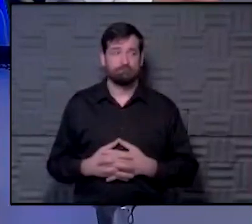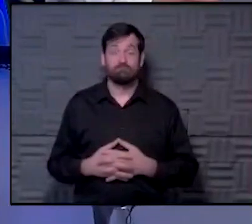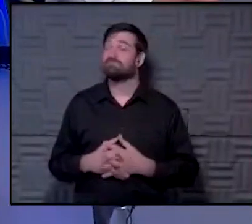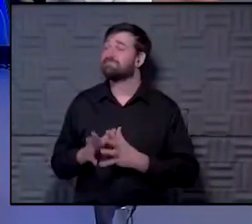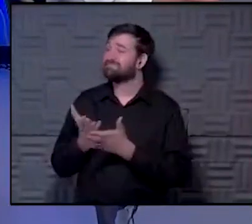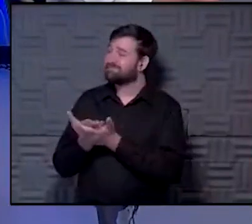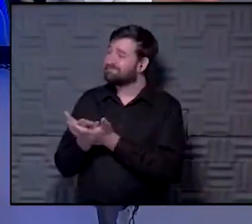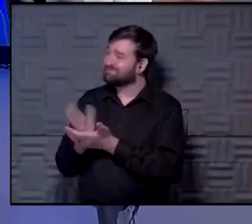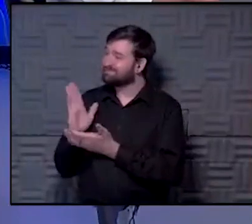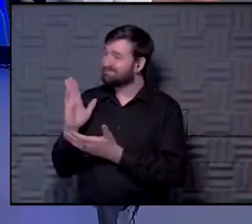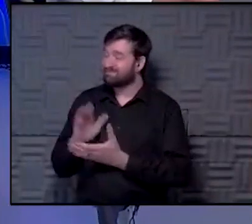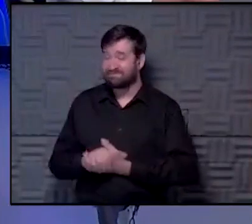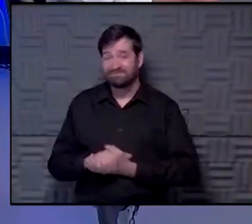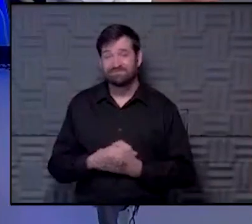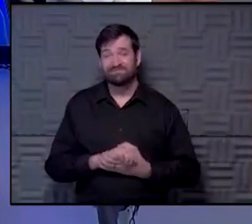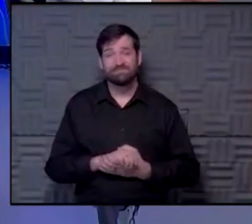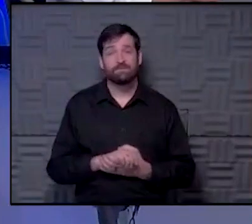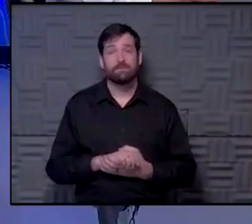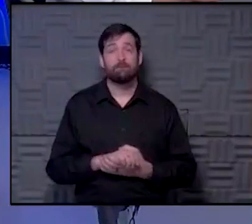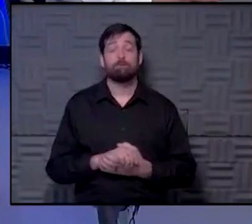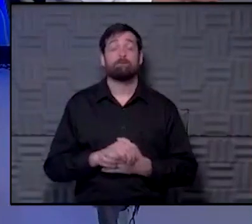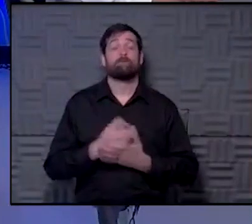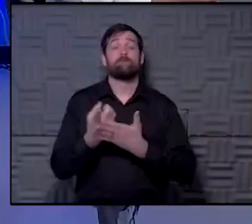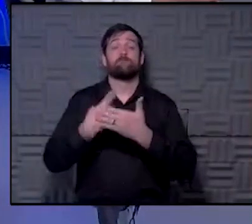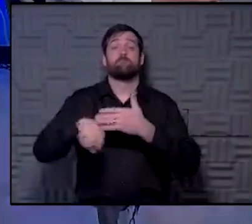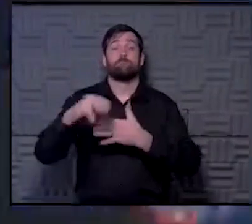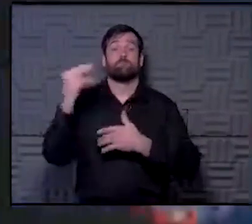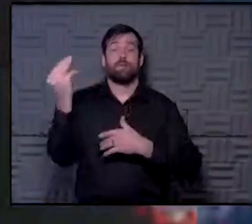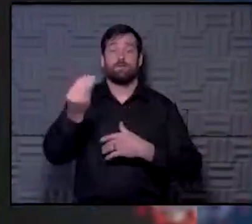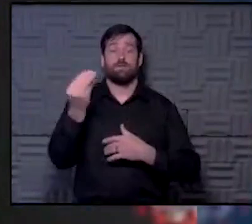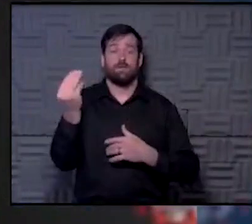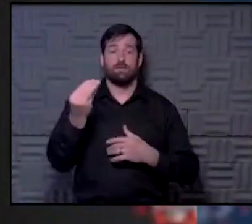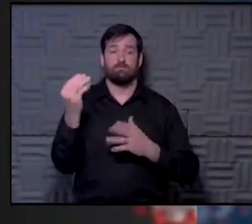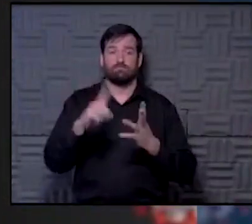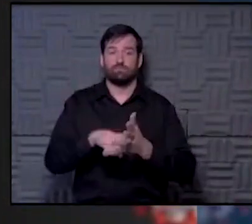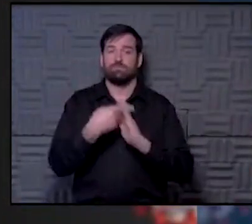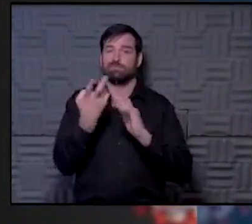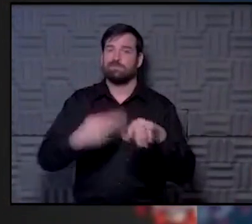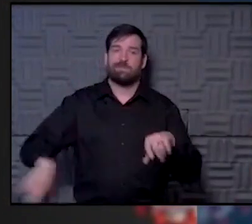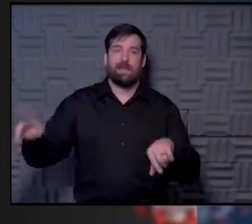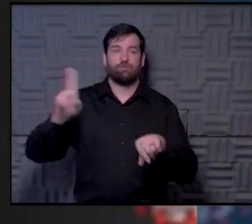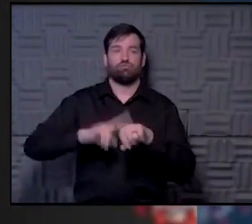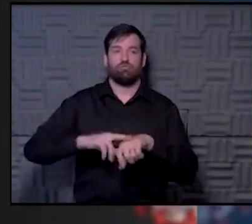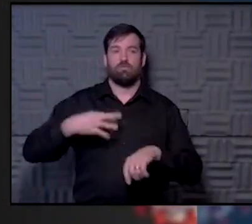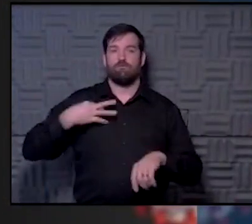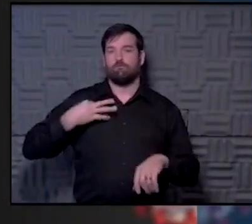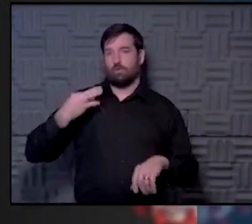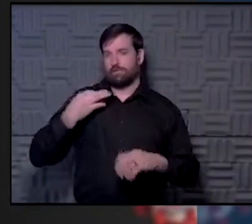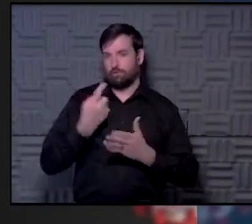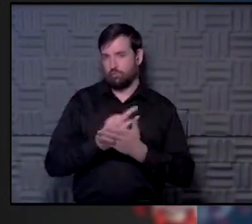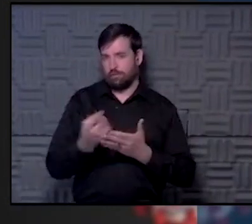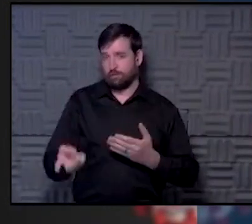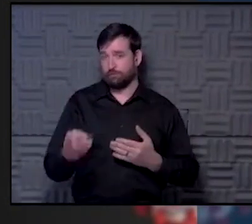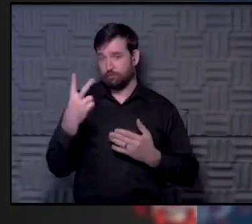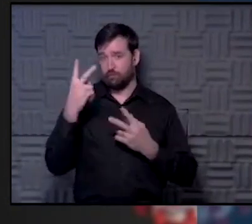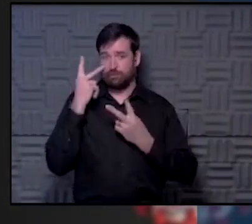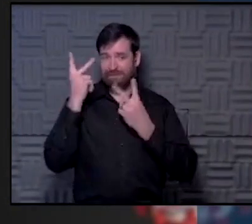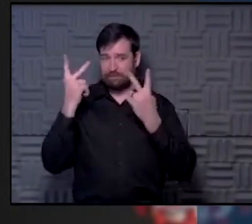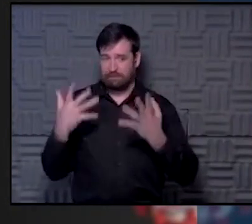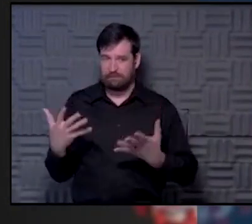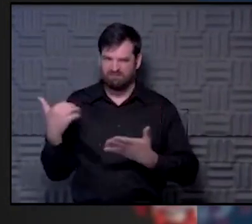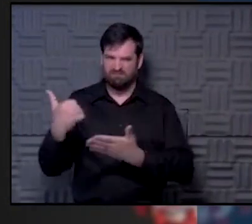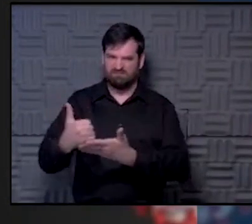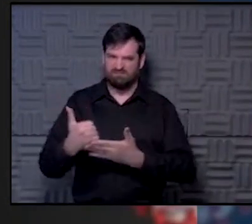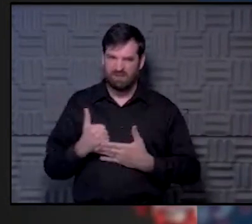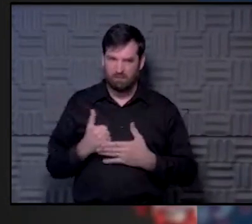All right. Well, Monday marks the start of National Volunteer Week, and we've two guests who help us with